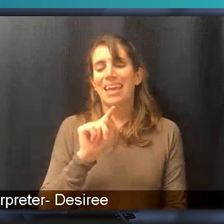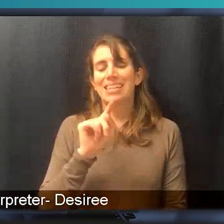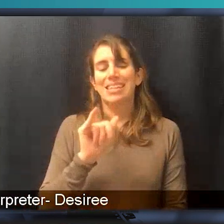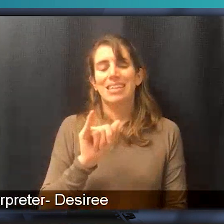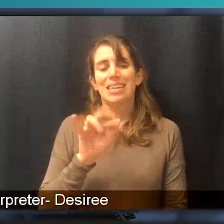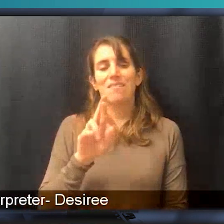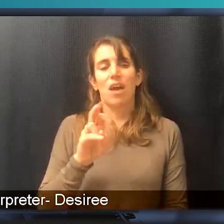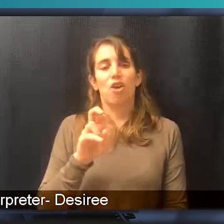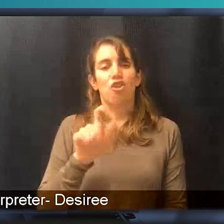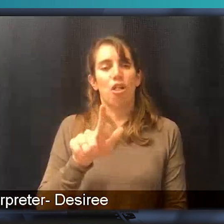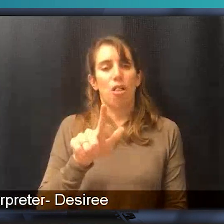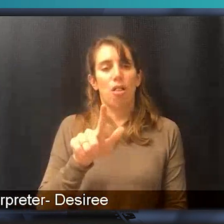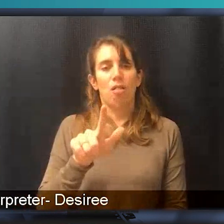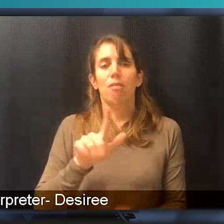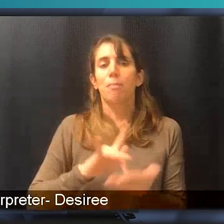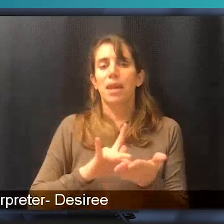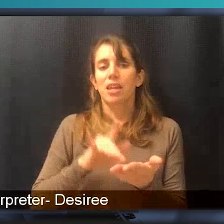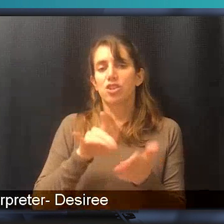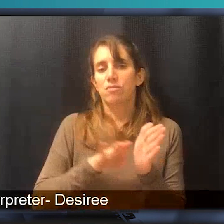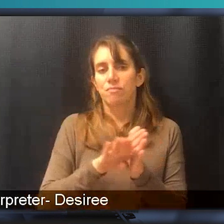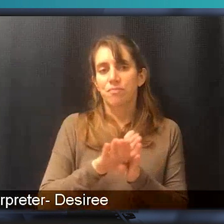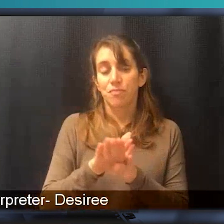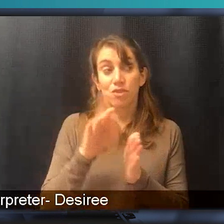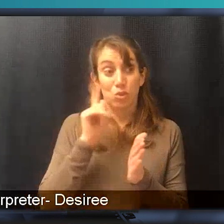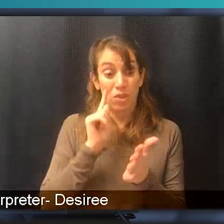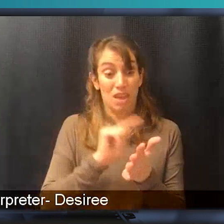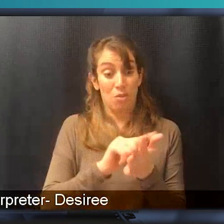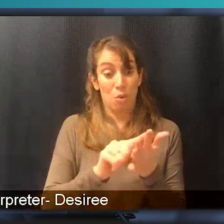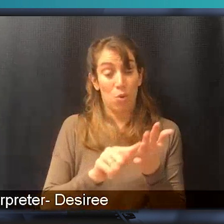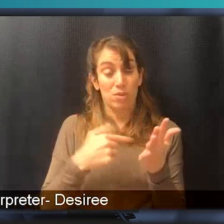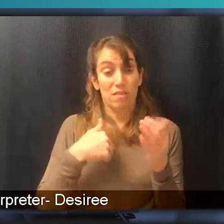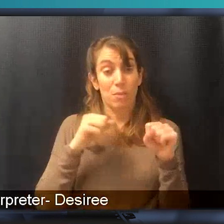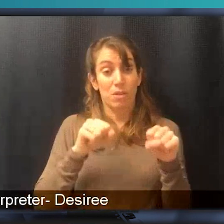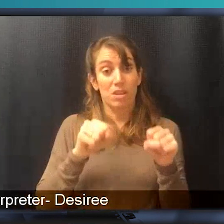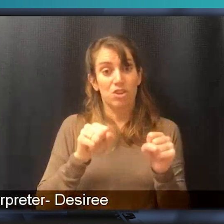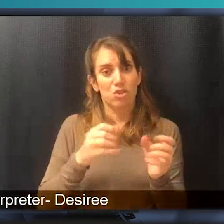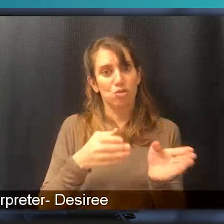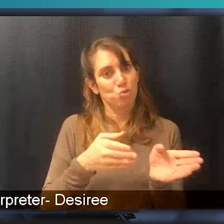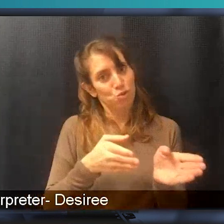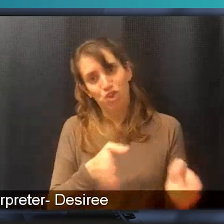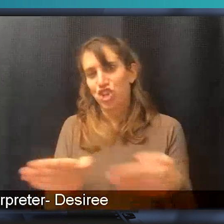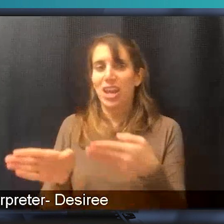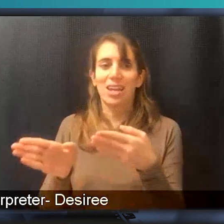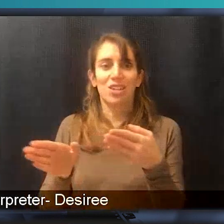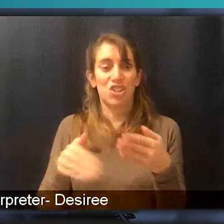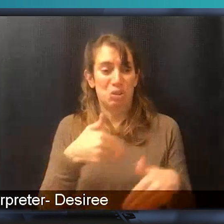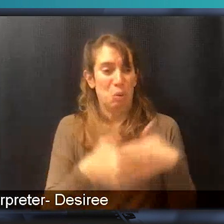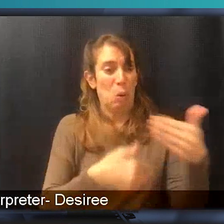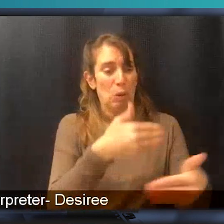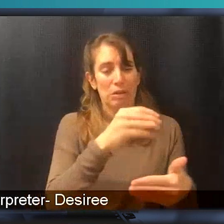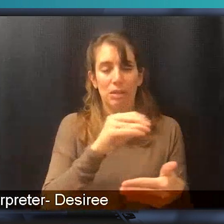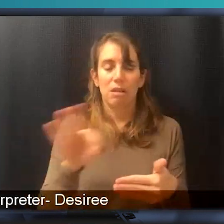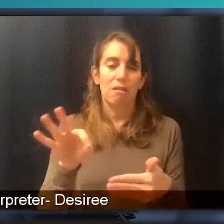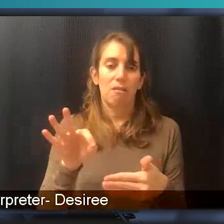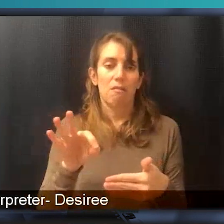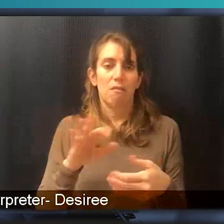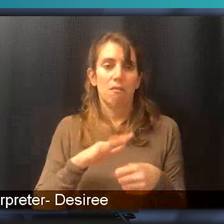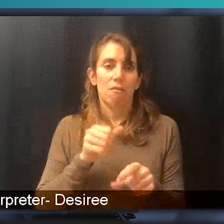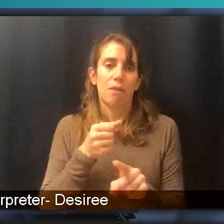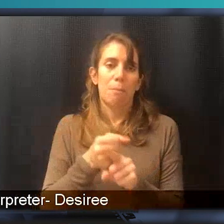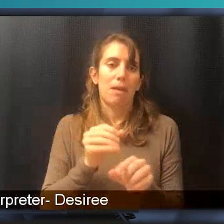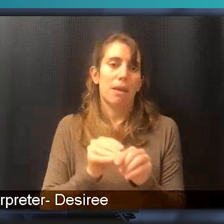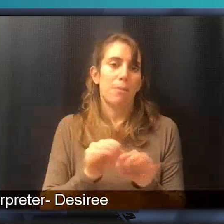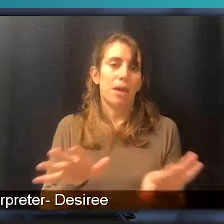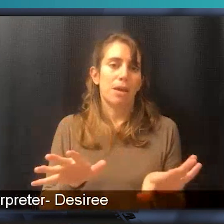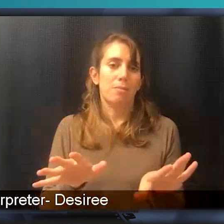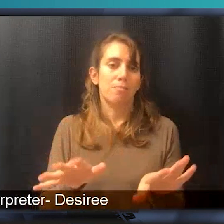you think they have the potential to change the course of the pandemic? Yeah, absolutely. Thank you